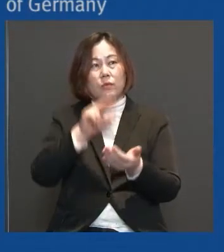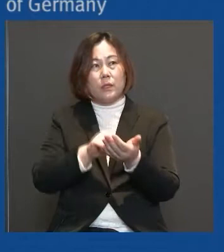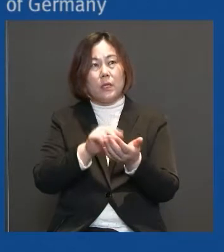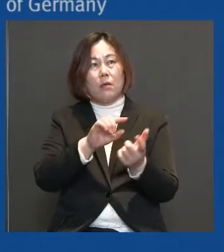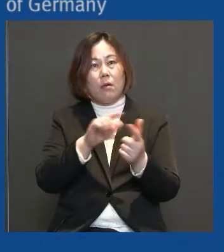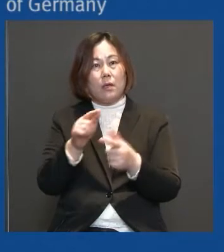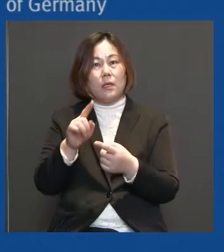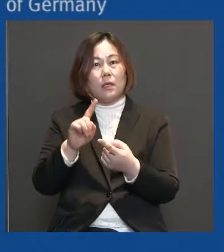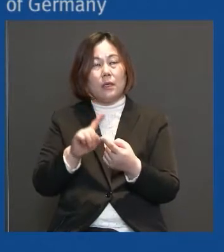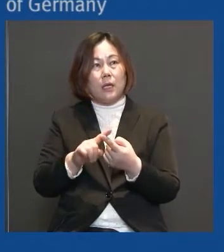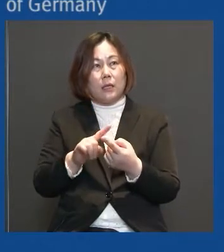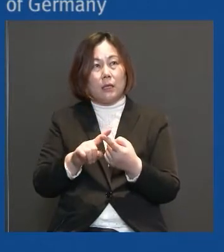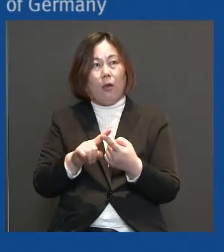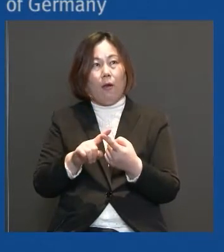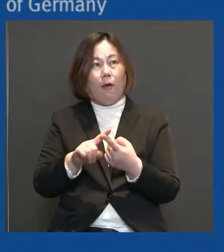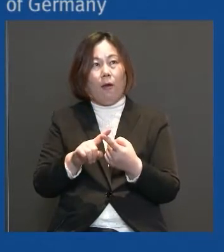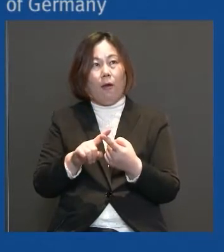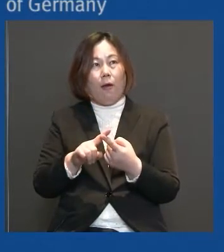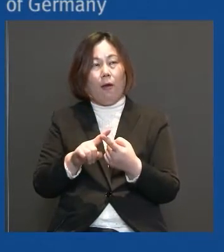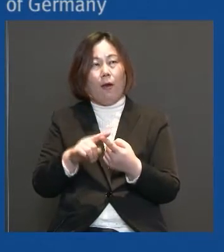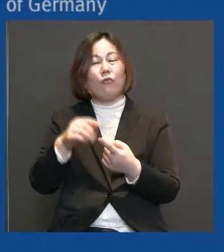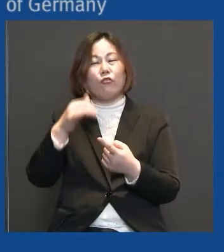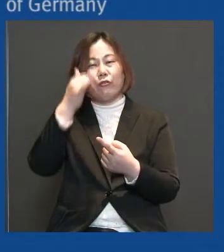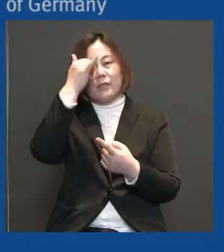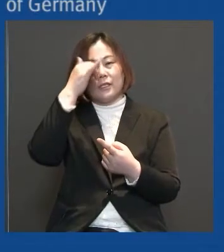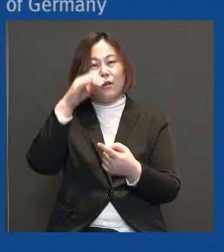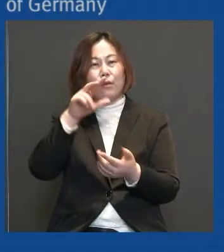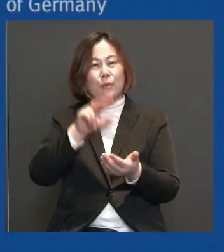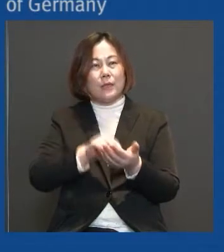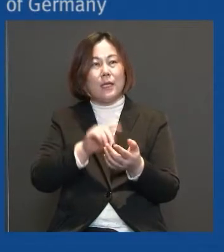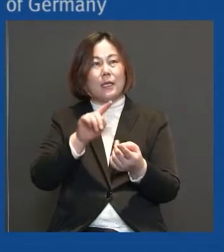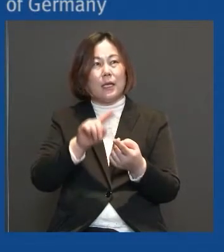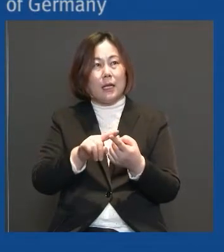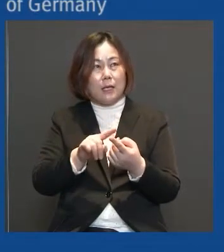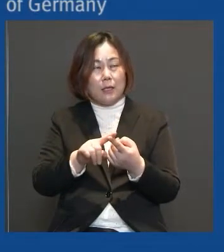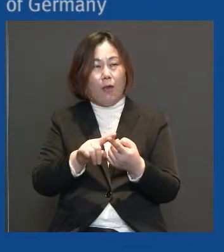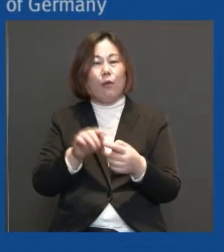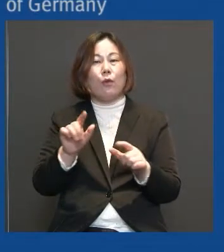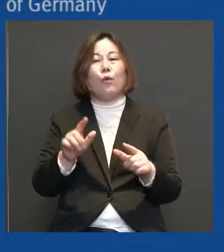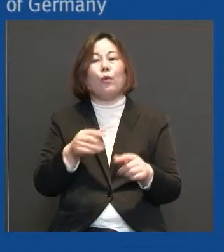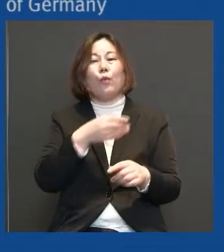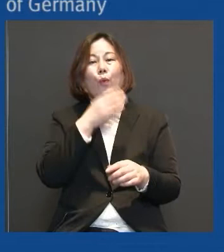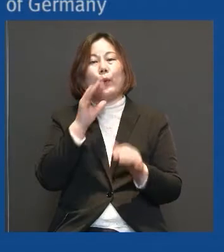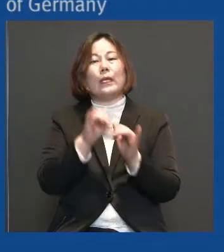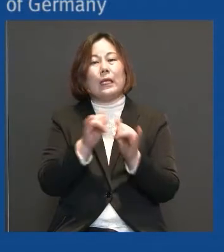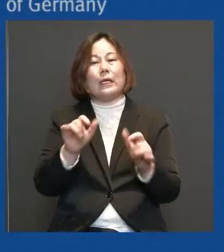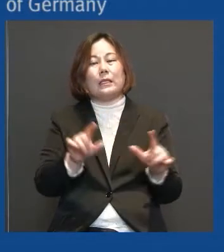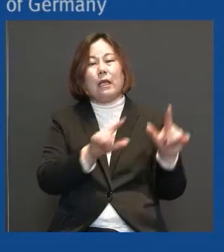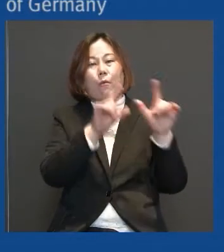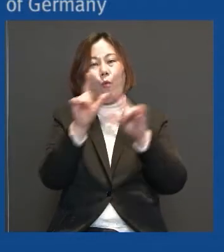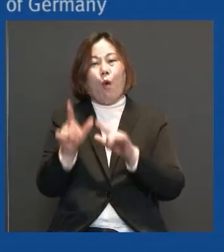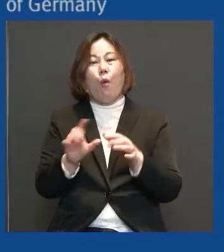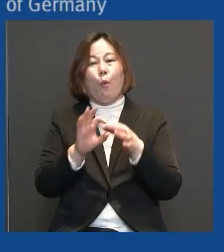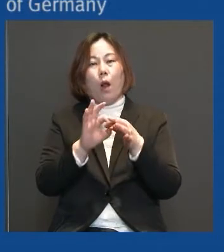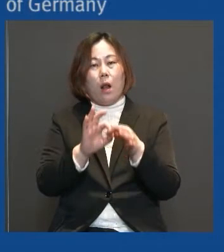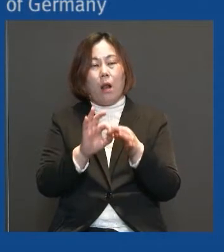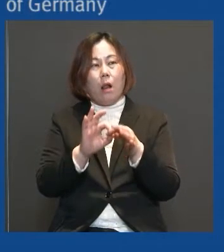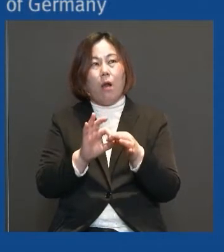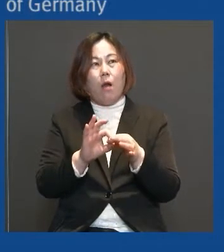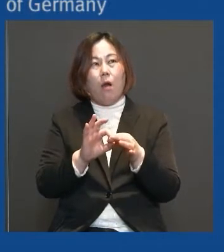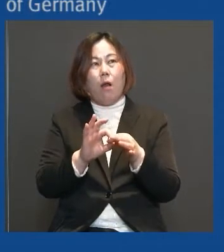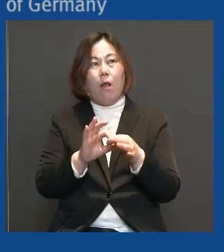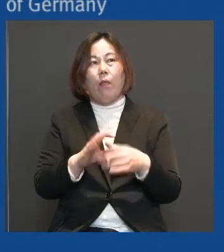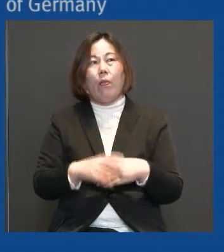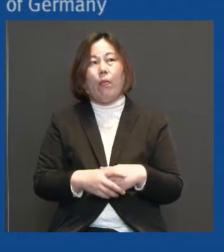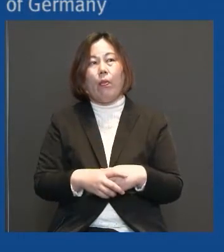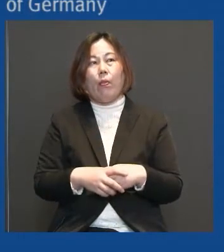for older people bring with us. Finally, the experts have compiled 12 recommendations which address the federal